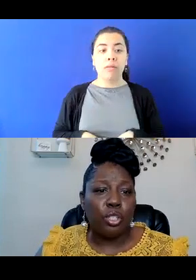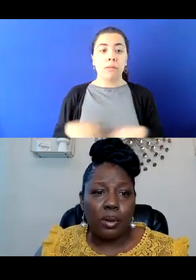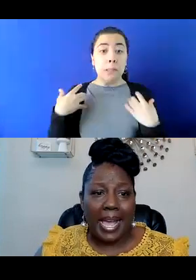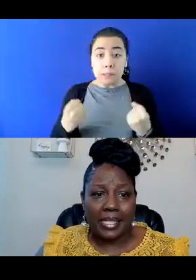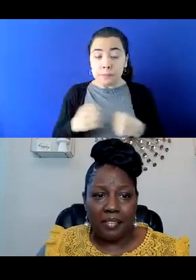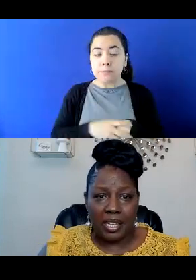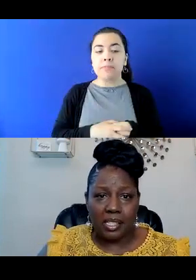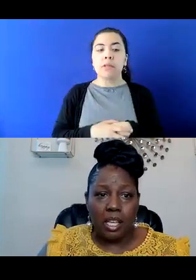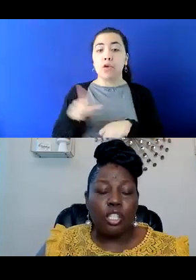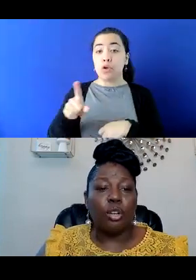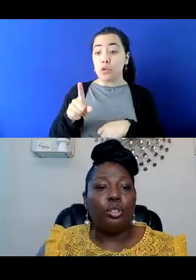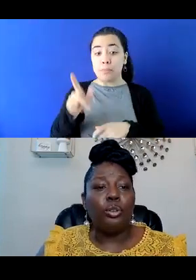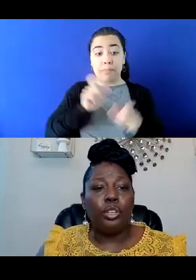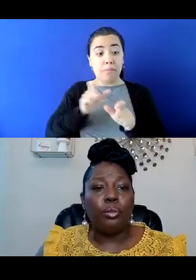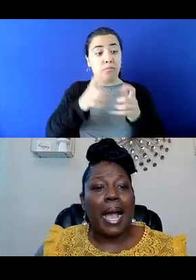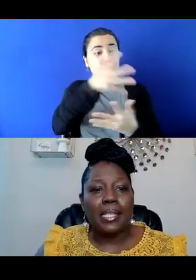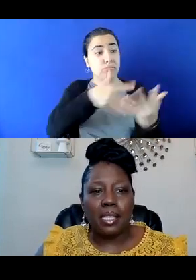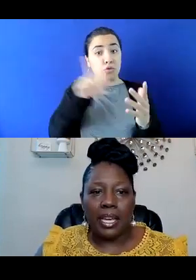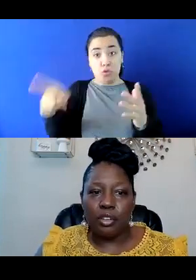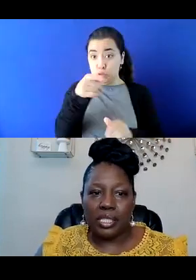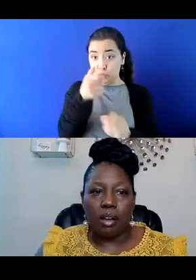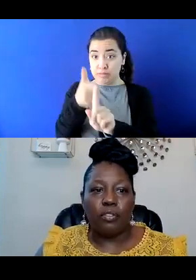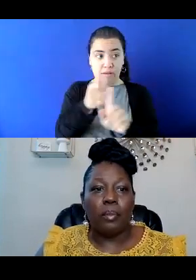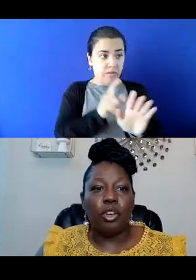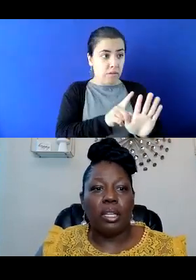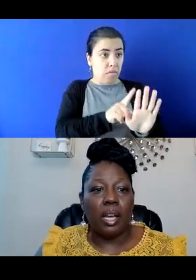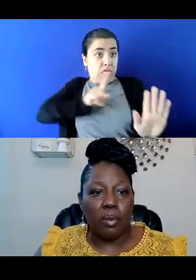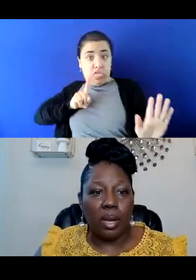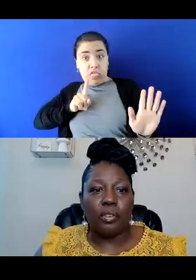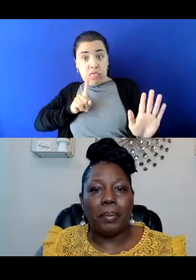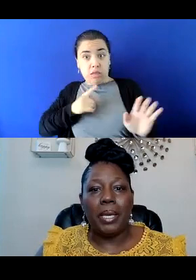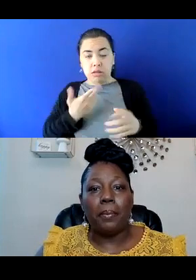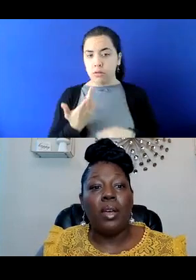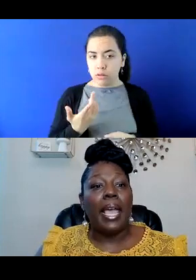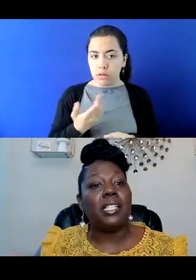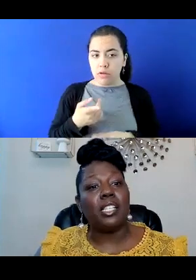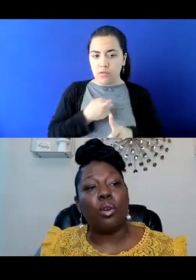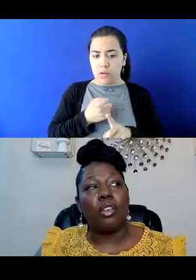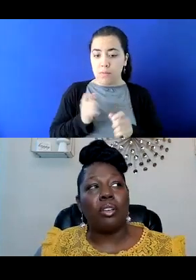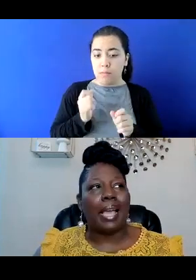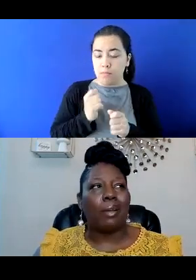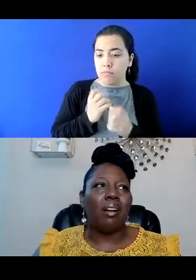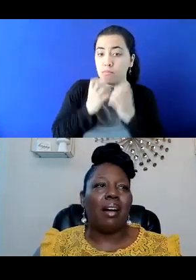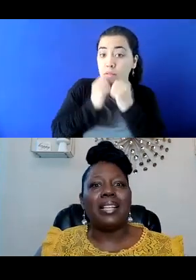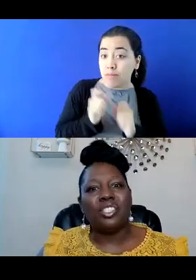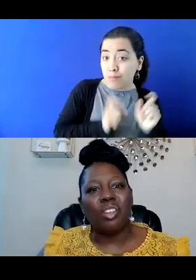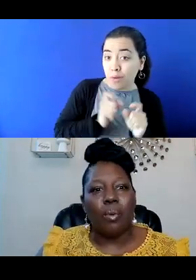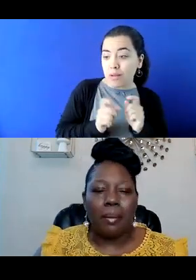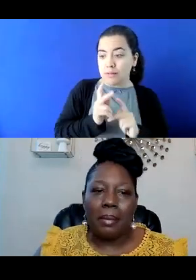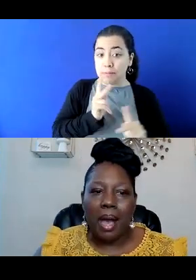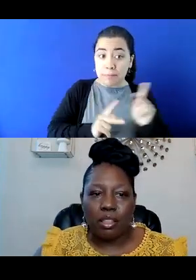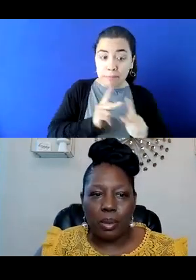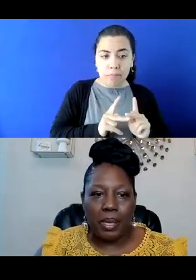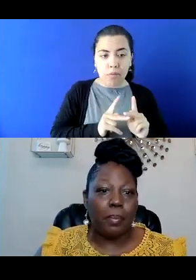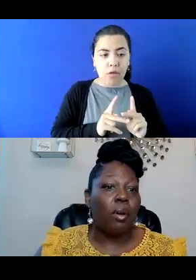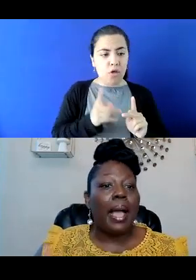your usual activities? So do you isolate yourself from your loved ones, from people, and just sort of, you're like, well, I just don't want to